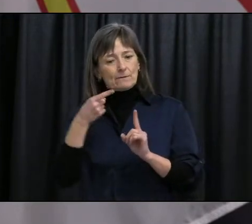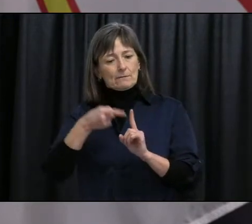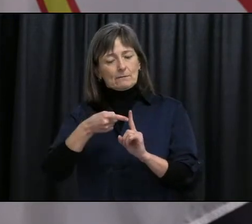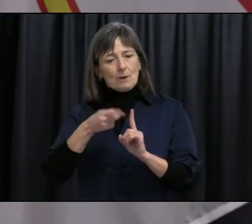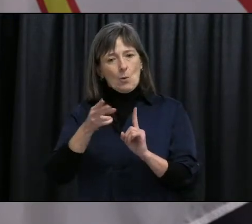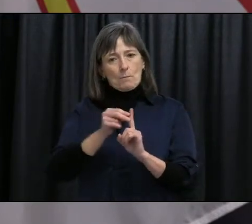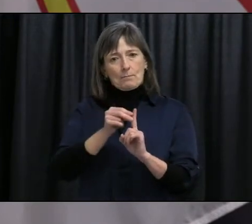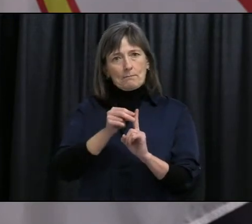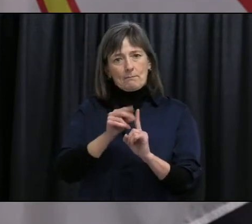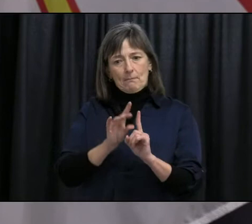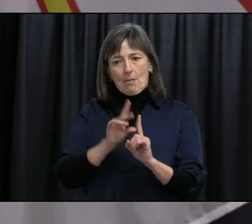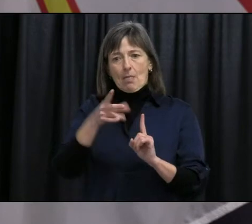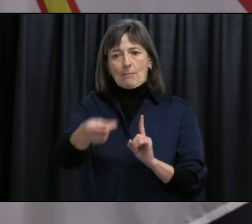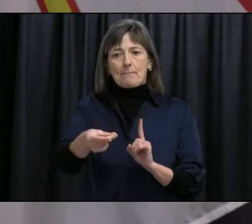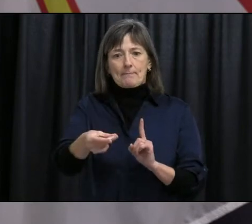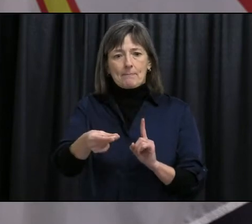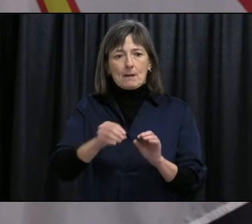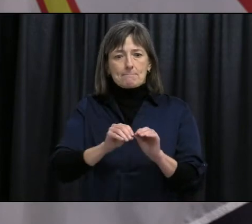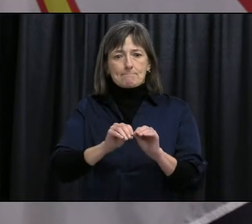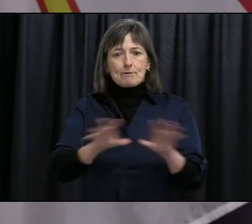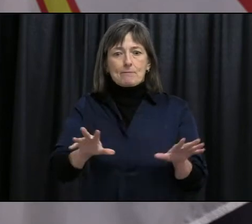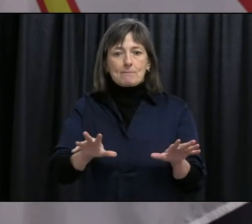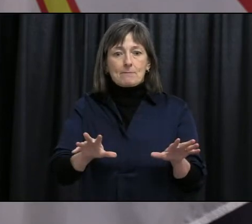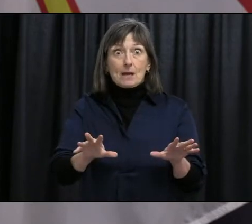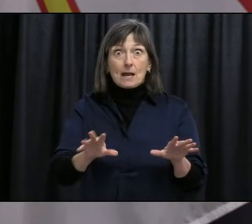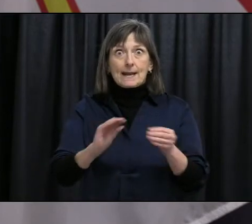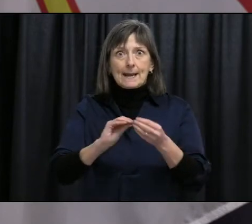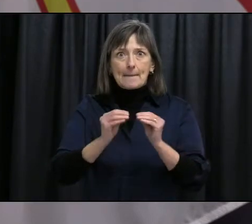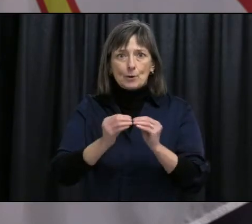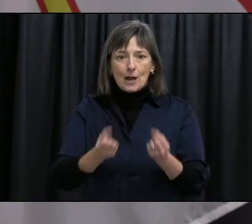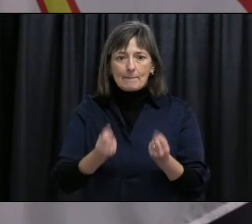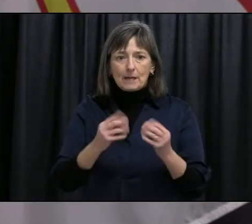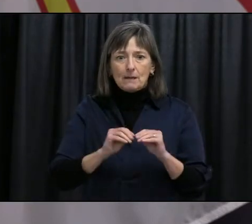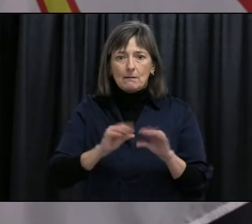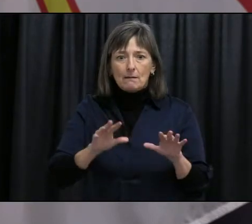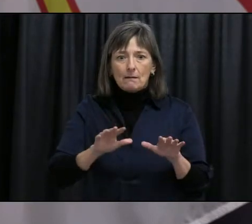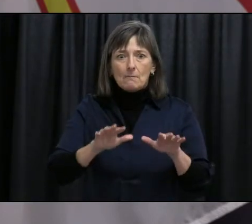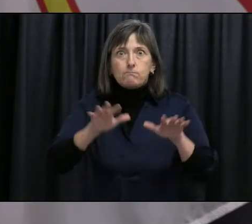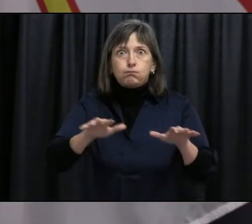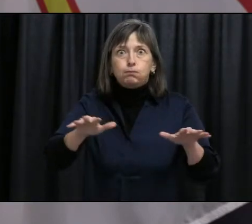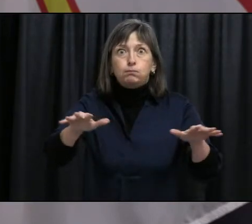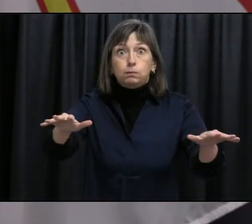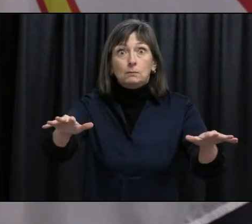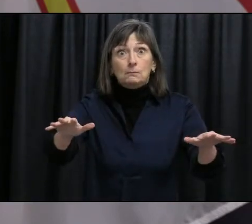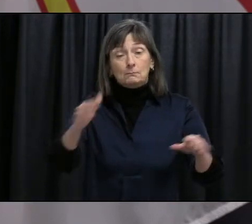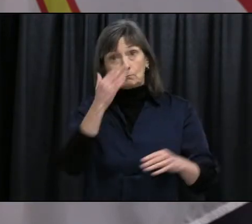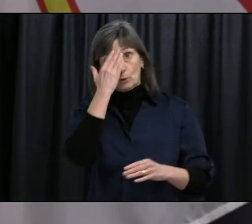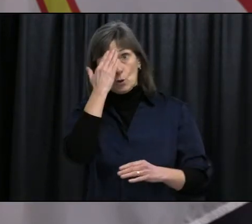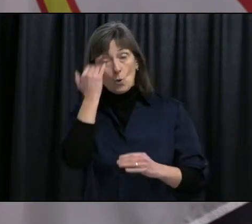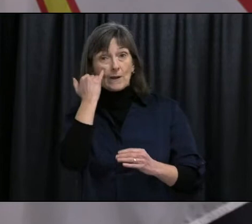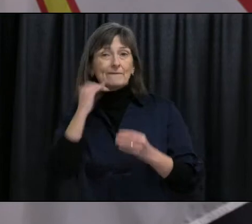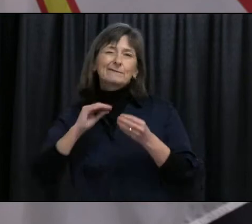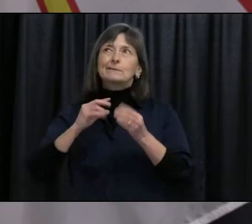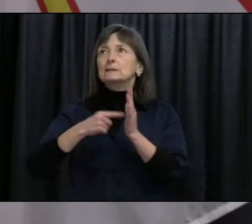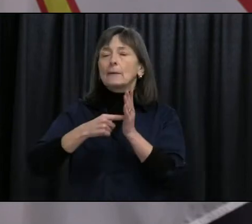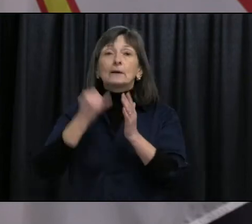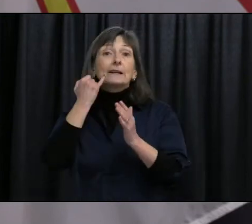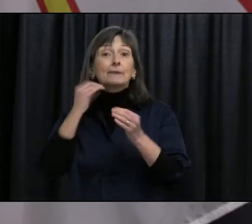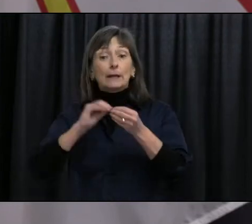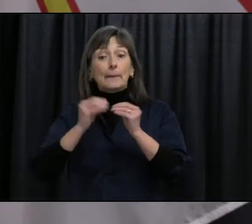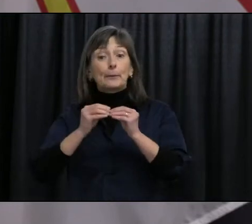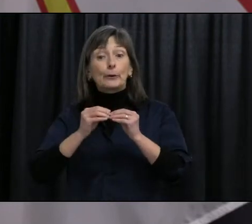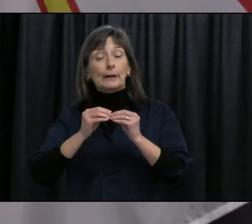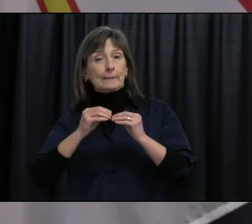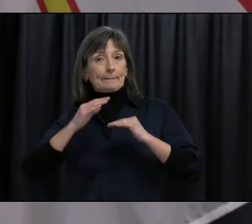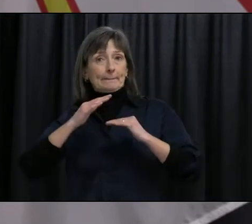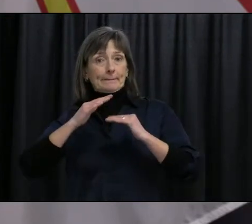is a reasonable size of a gathering that we would be able to do that contact tracing in? And we know that the bigger the size of the gathering, the greater the chance of